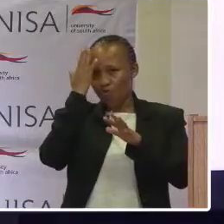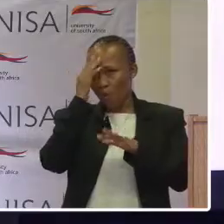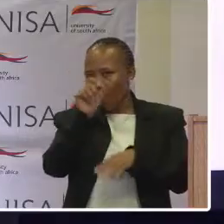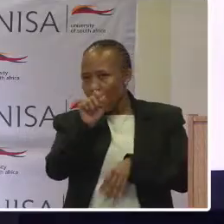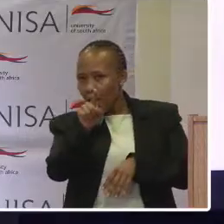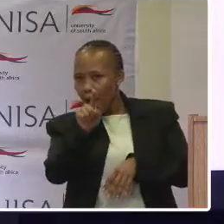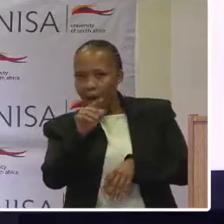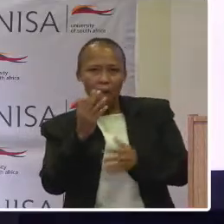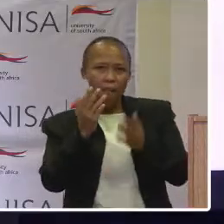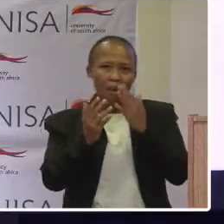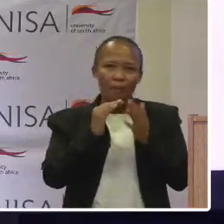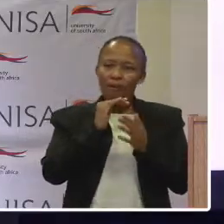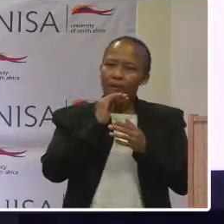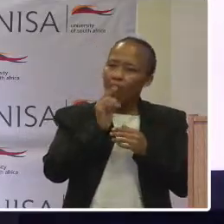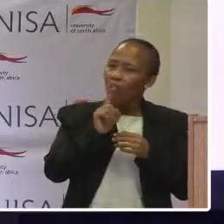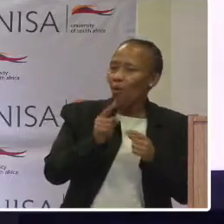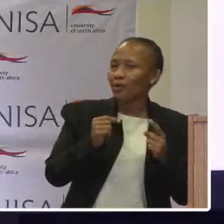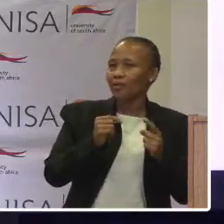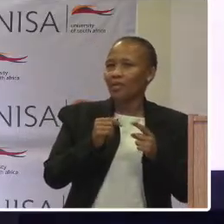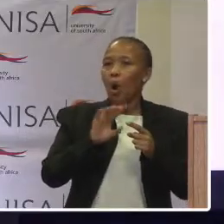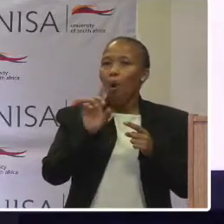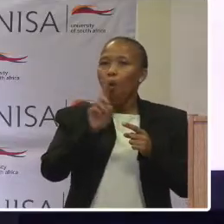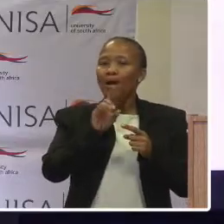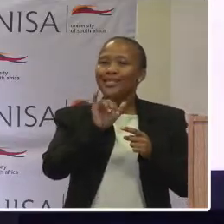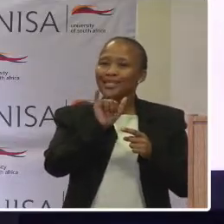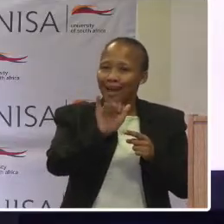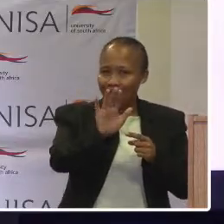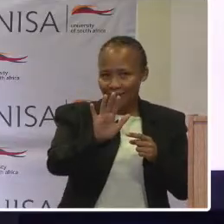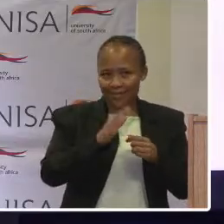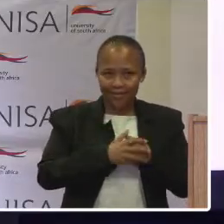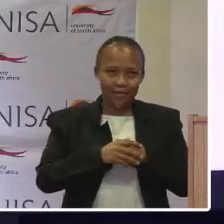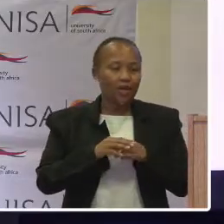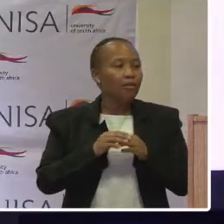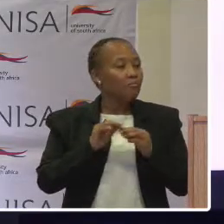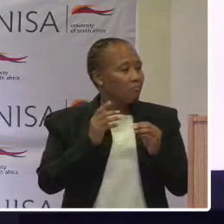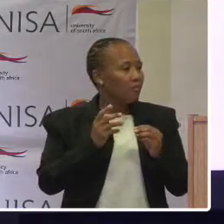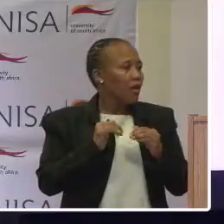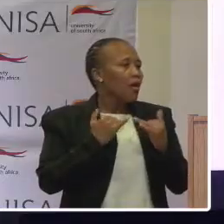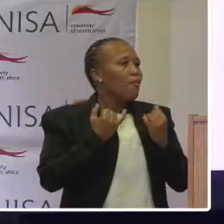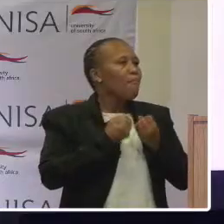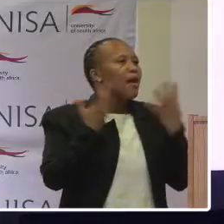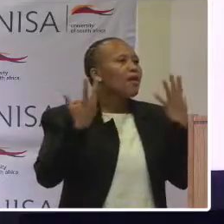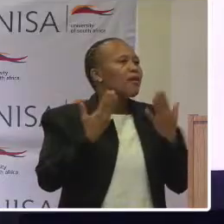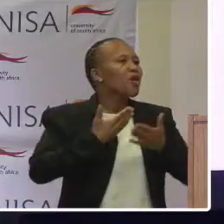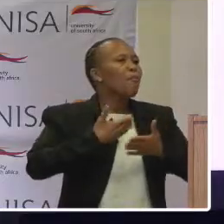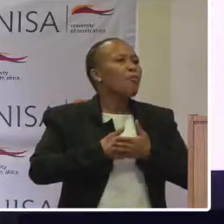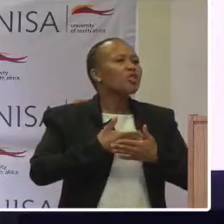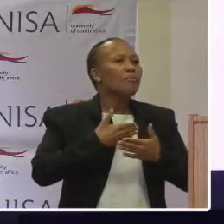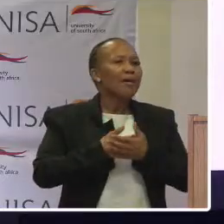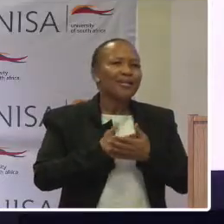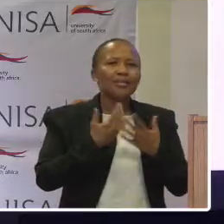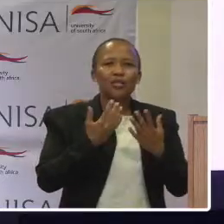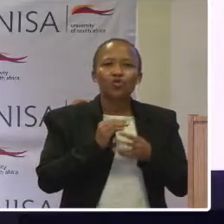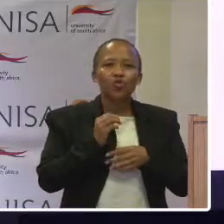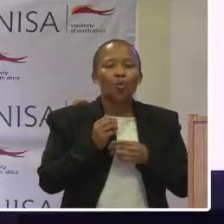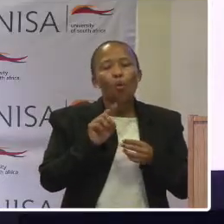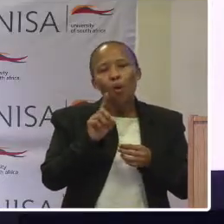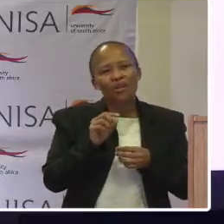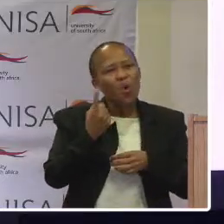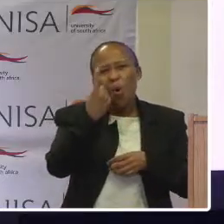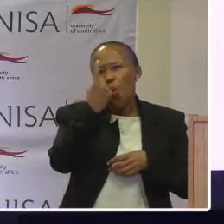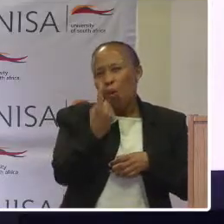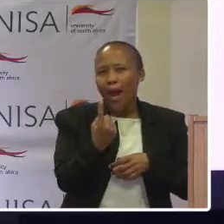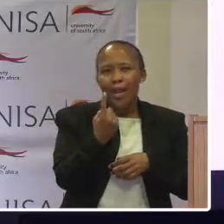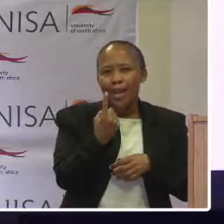anyway. Think of it as like Schrodinger's cat. It's either dead or it's alive, right? So there's so many possibilities to one simple question, to